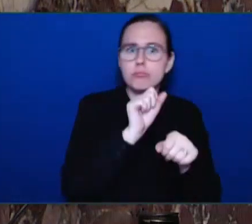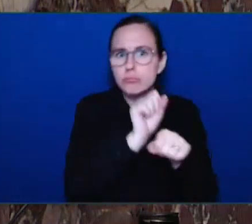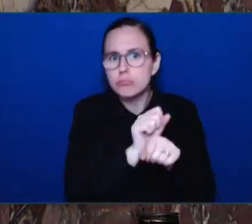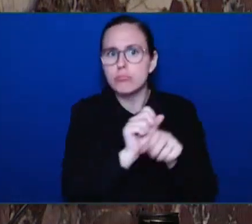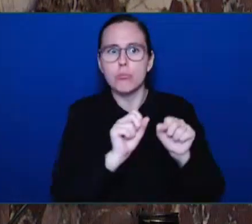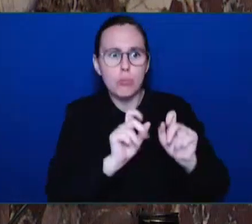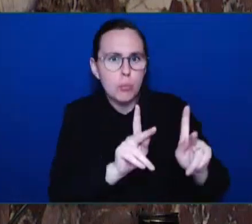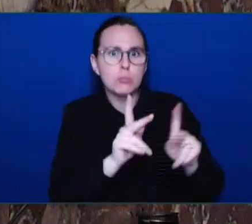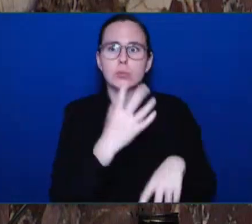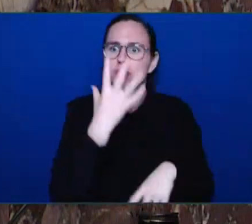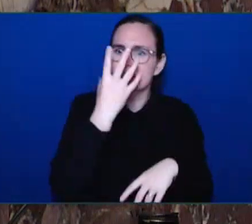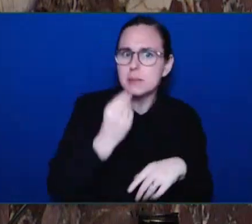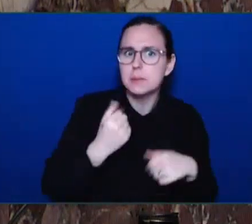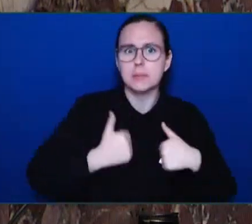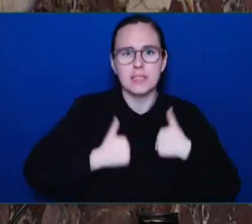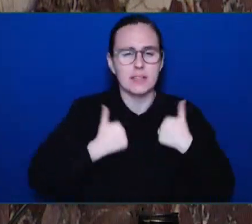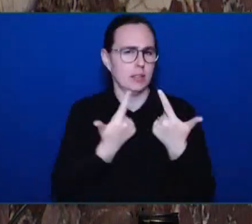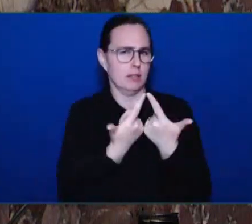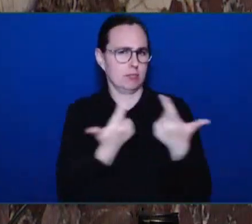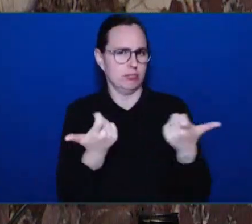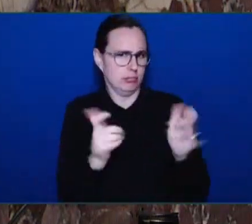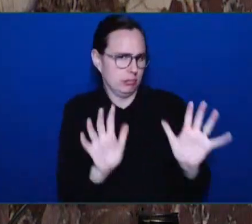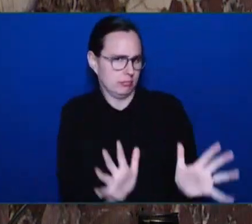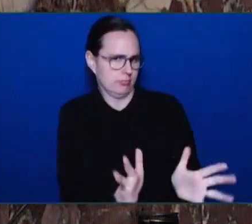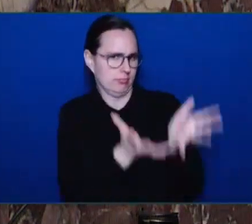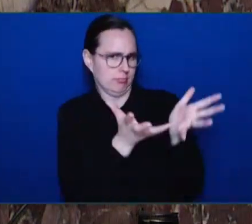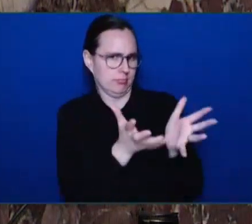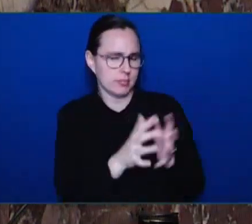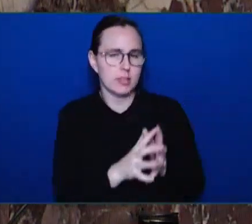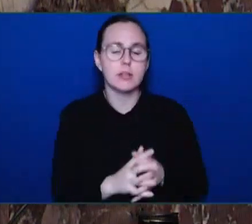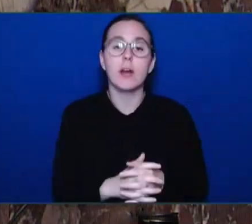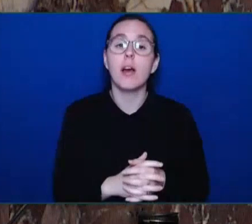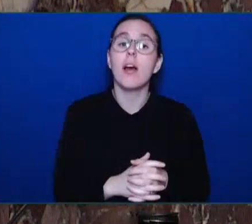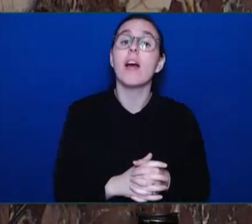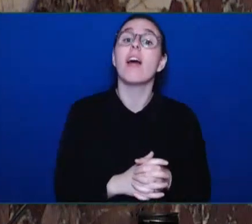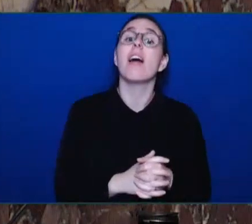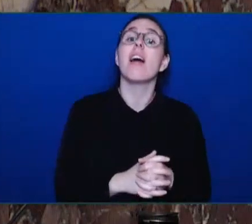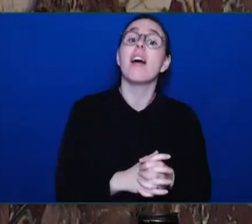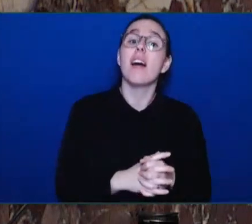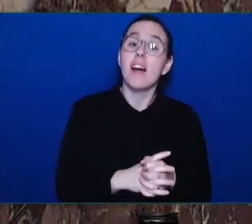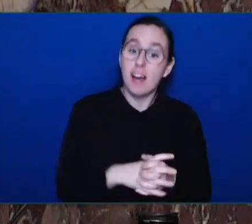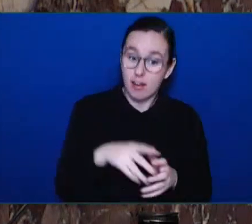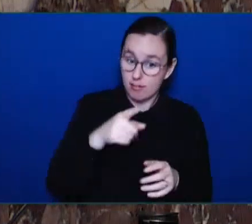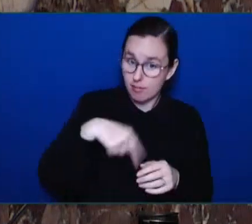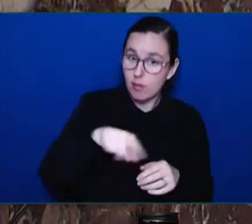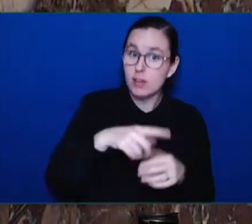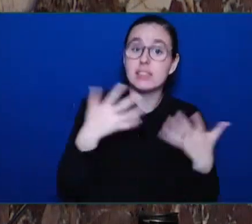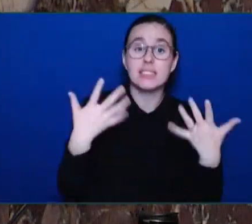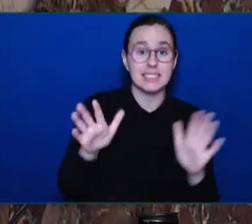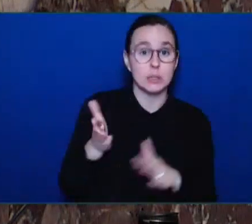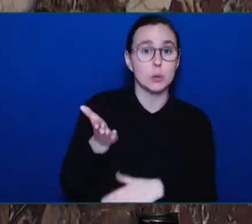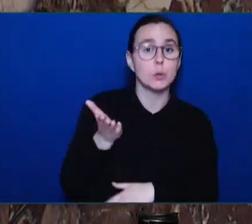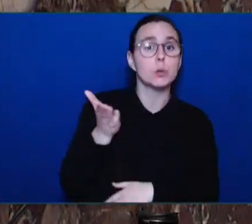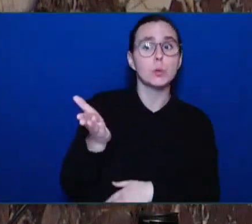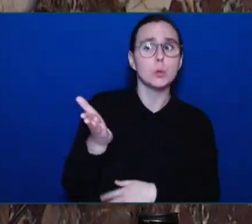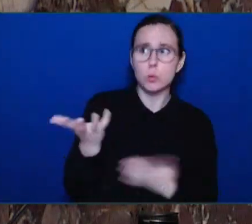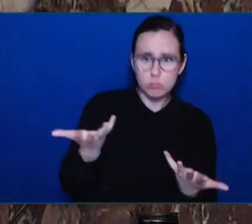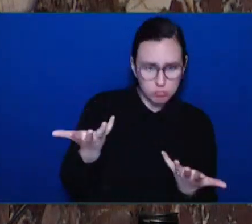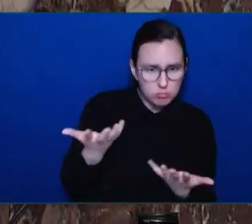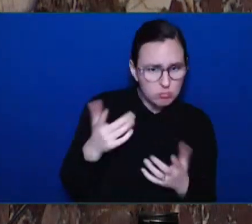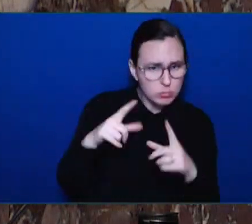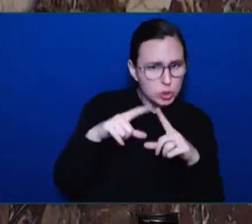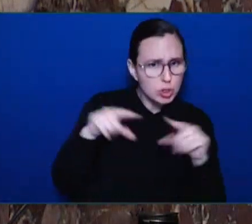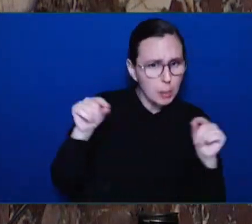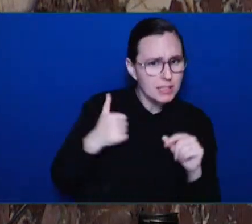Homa-san sued for the right of Asian Canadian suffrage and won his case at the local court and the Supreme Court. The provincial government of the day